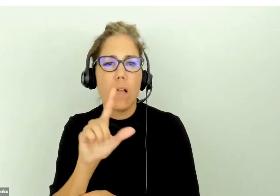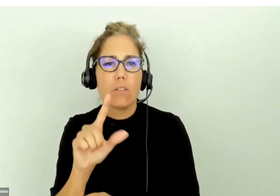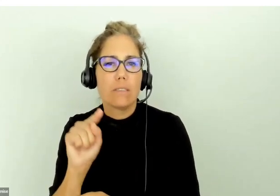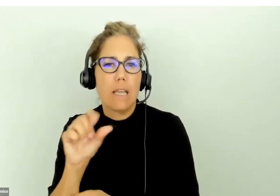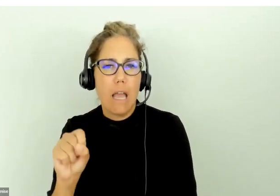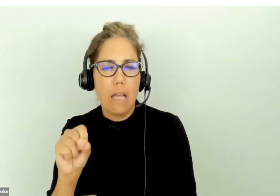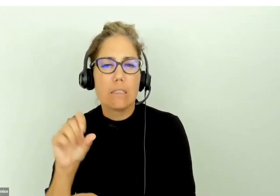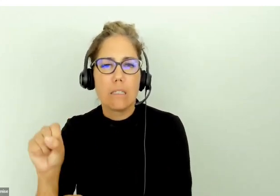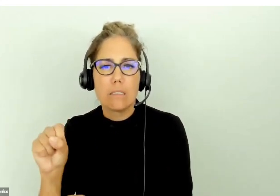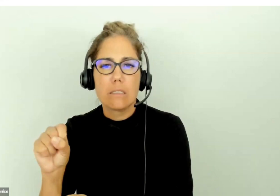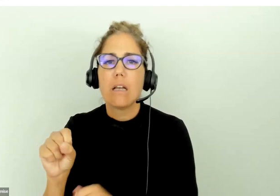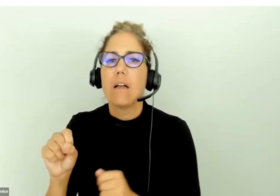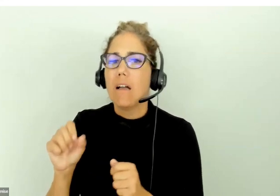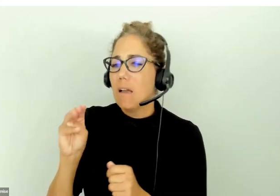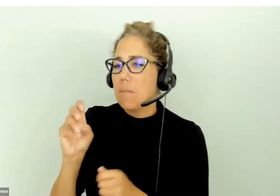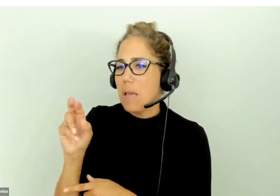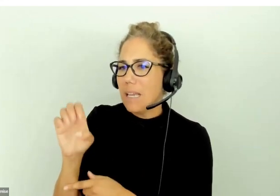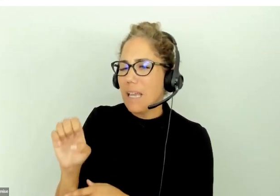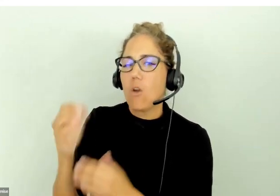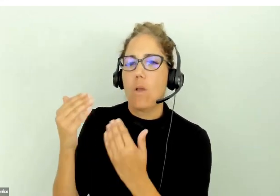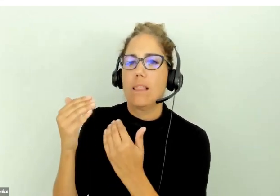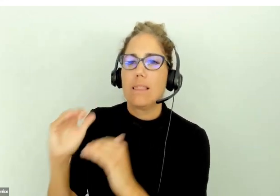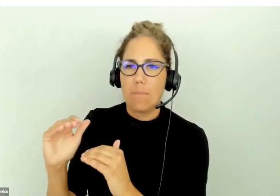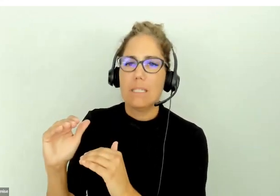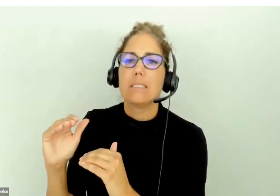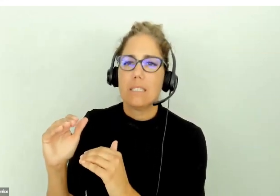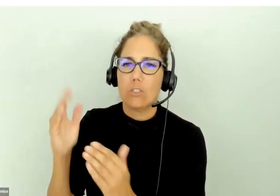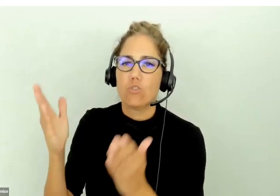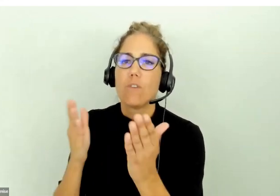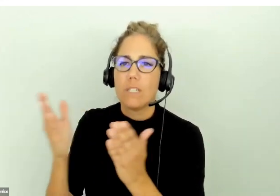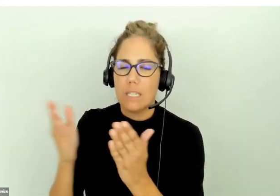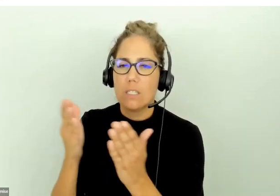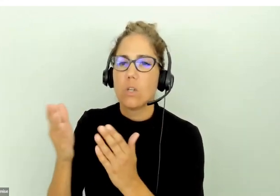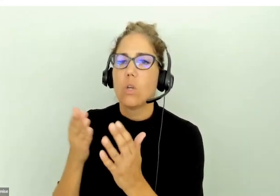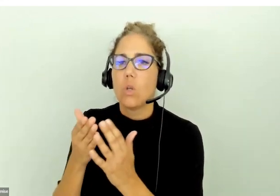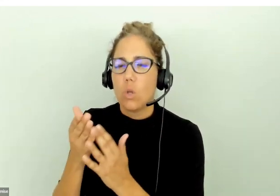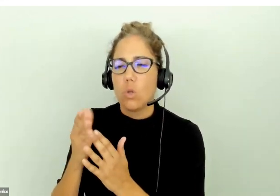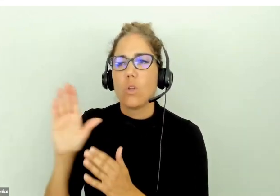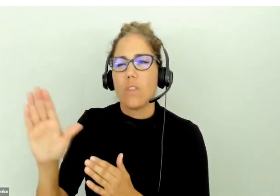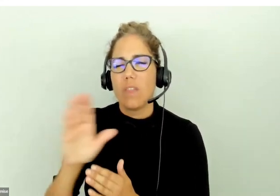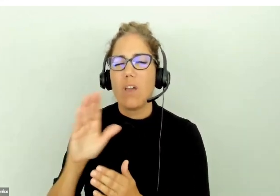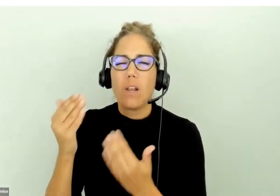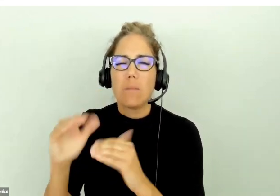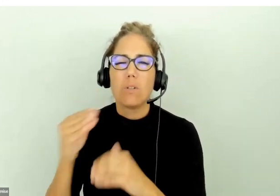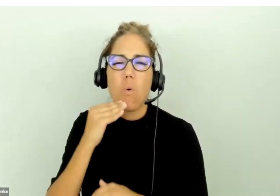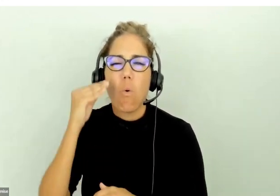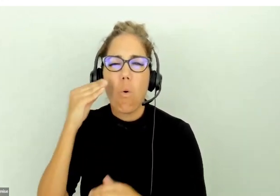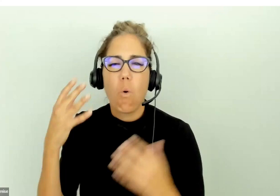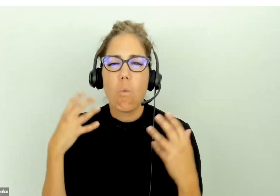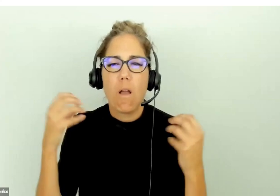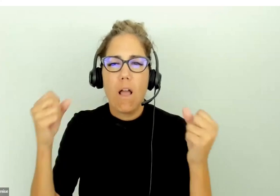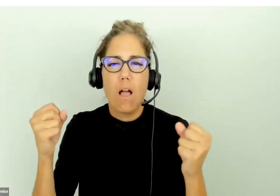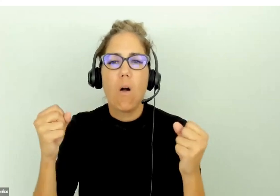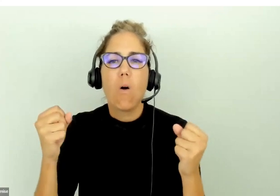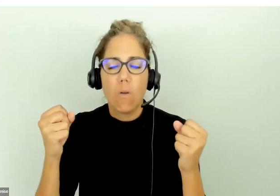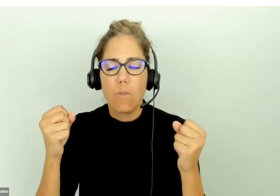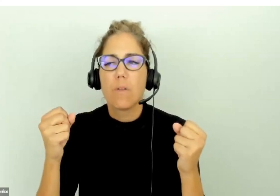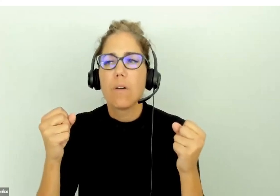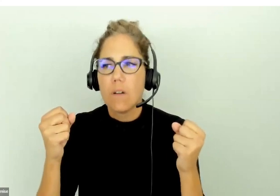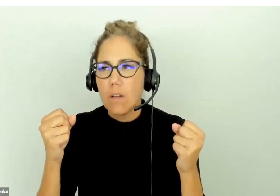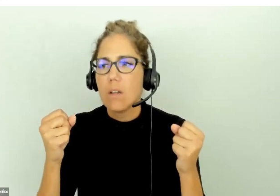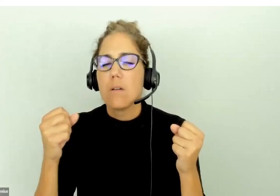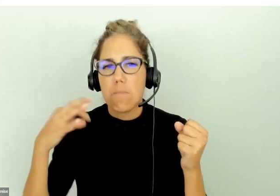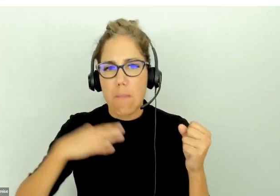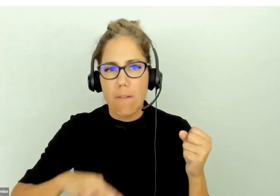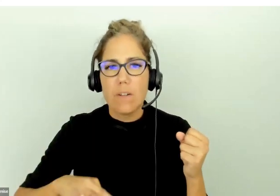provides limited long-term services and supports through its limited home health benefits. There are VA